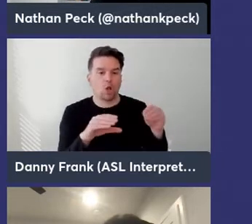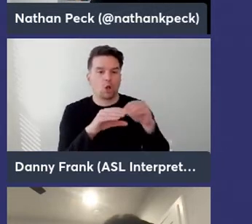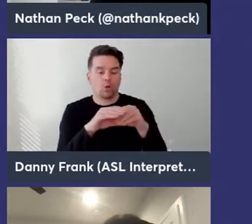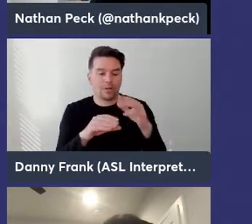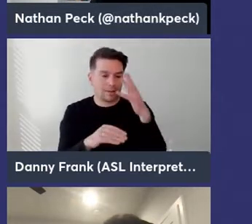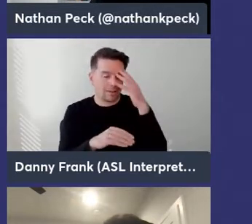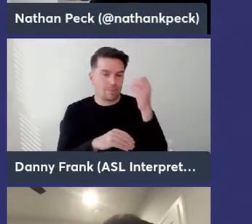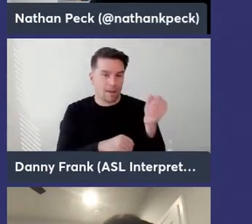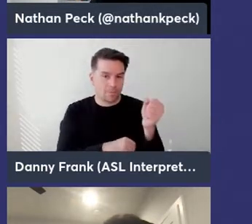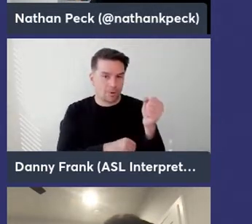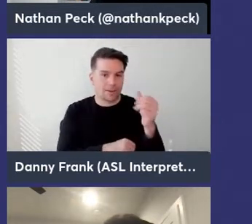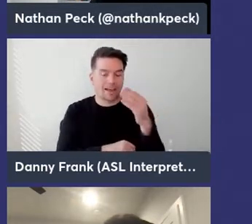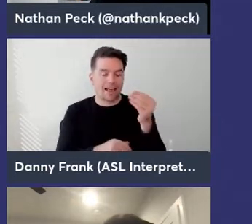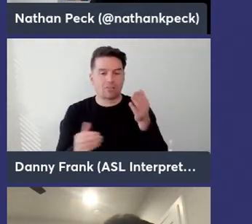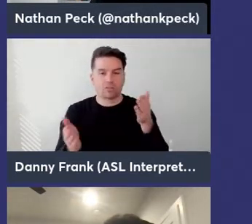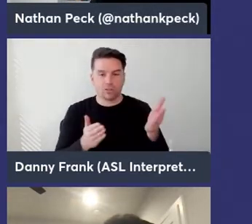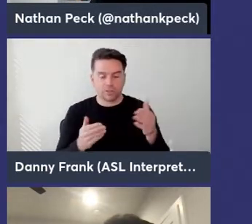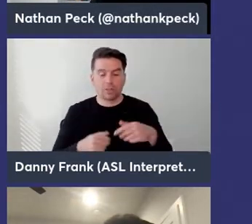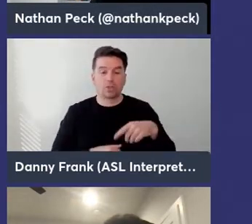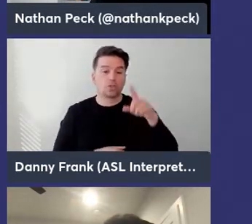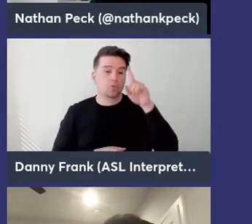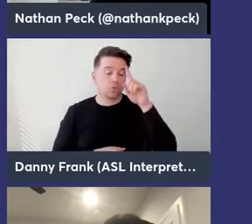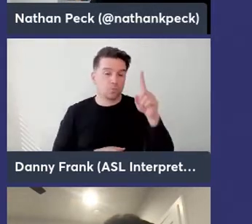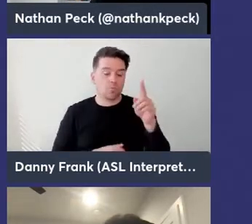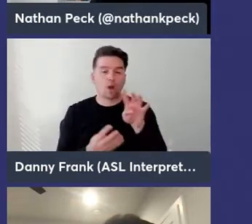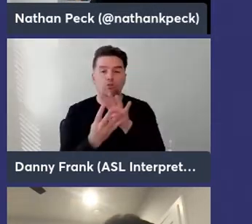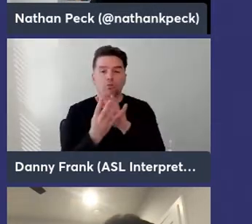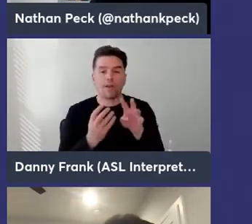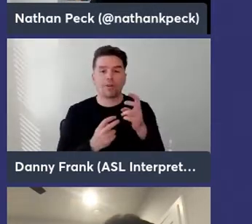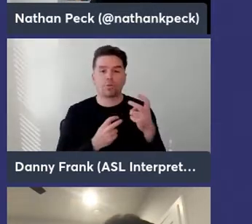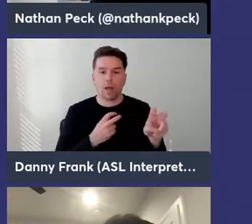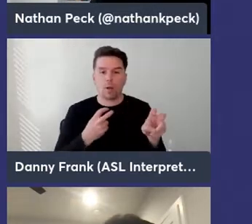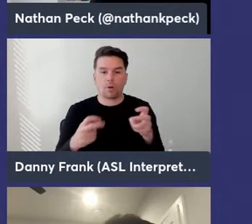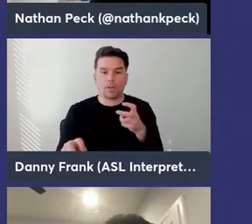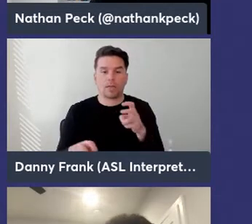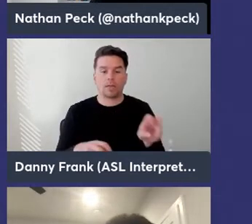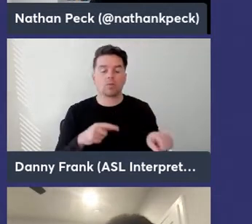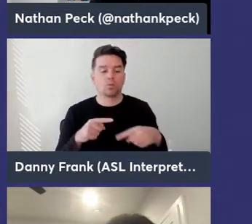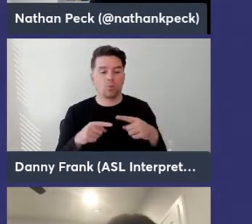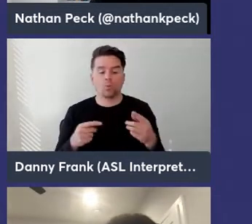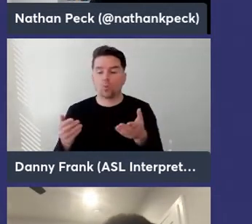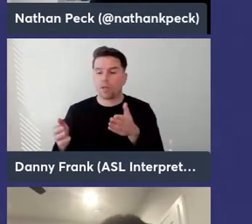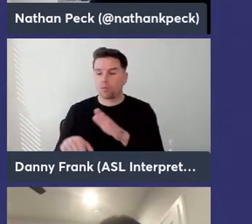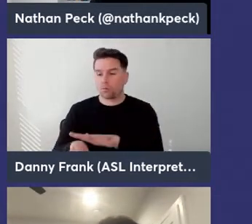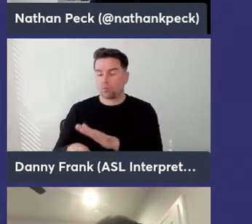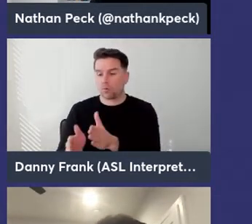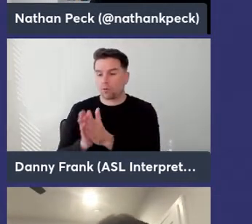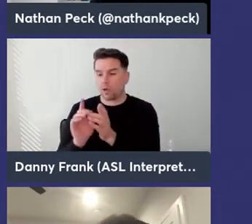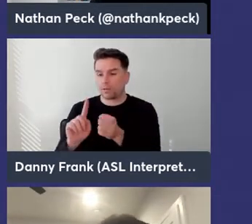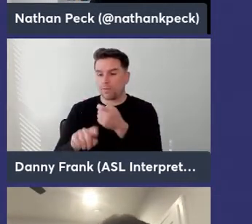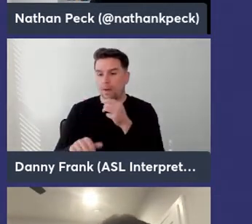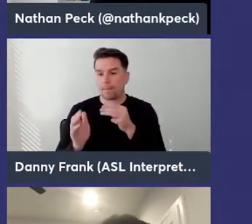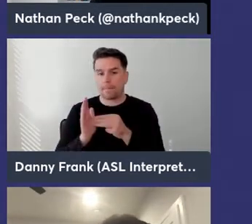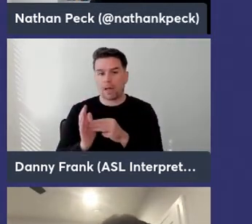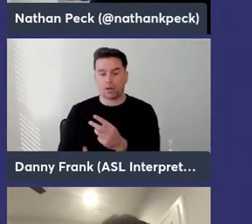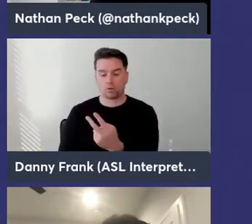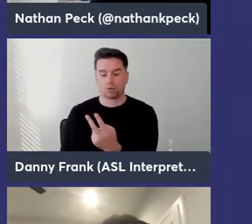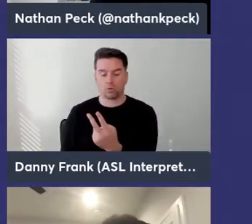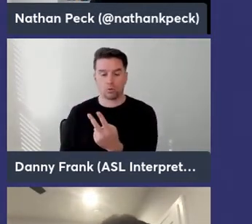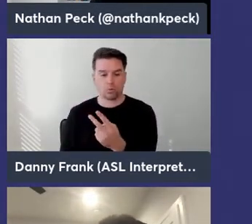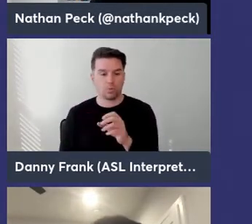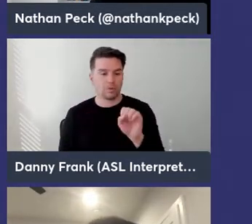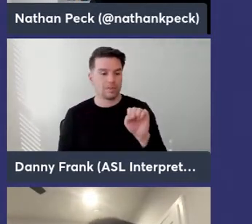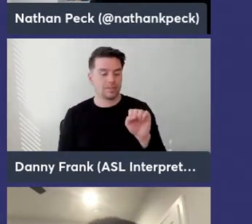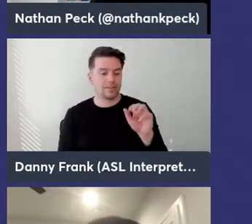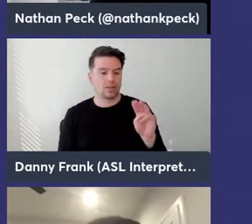Smart traffic routing. So when a request comes for model 2, SageMaker is aware of the model is placed in 2